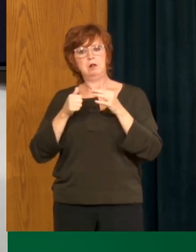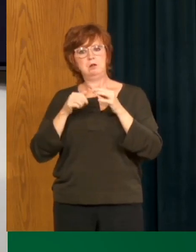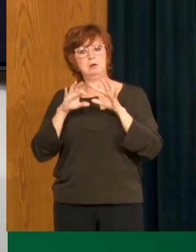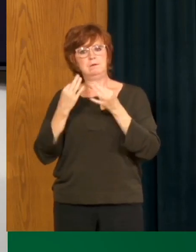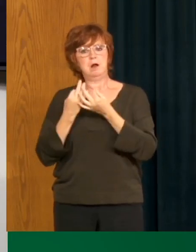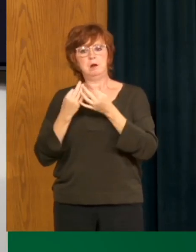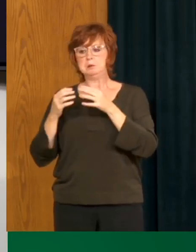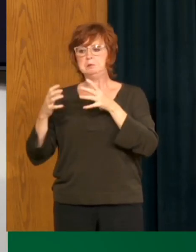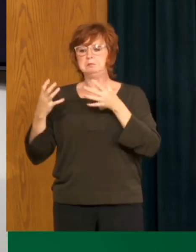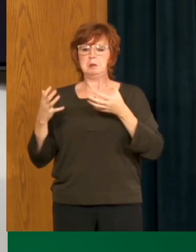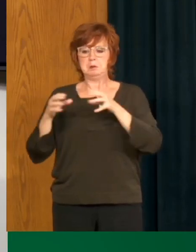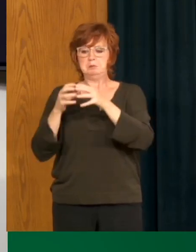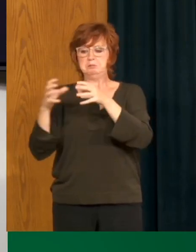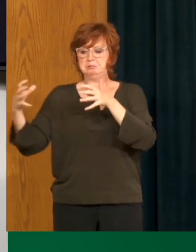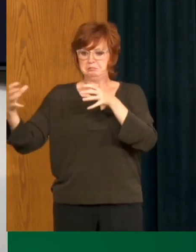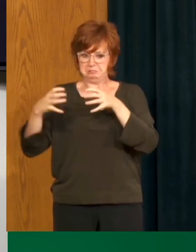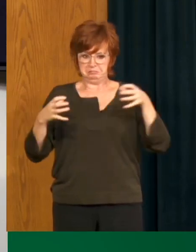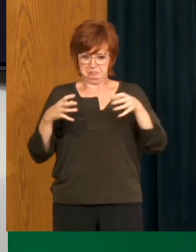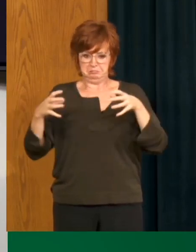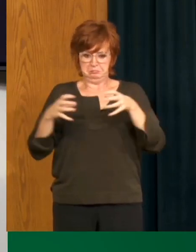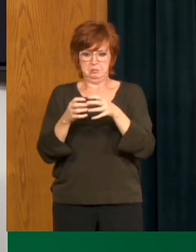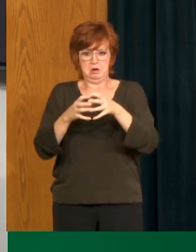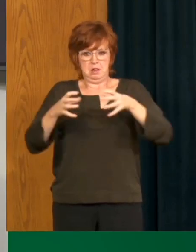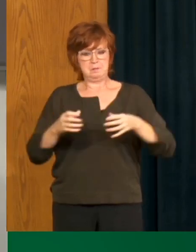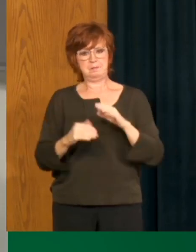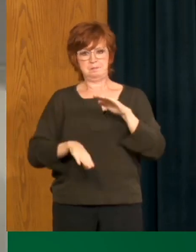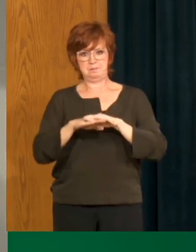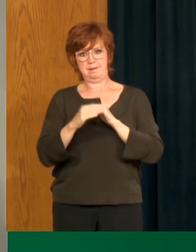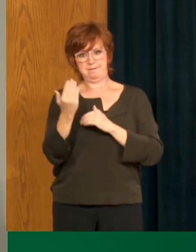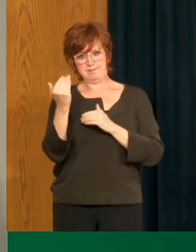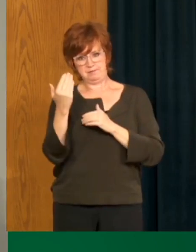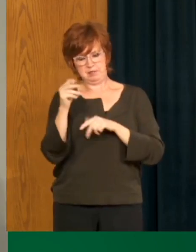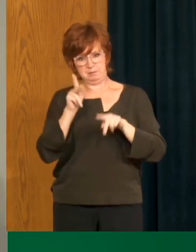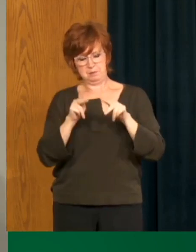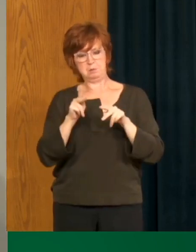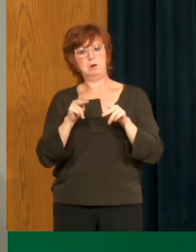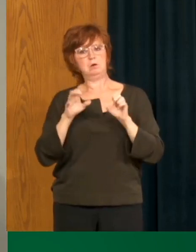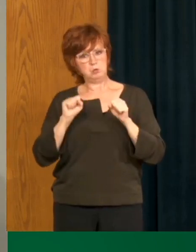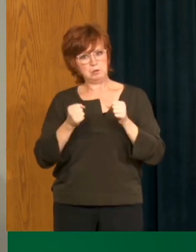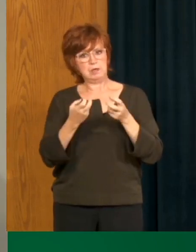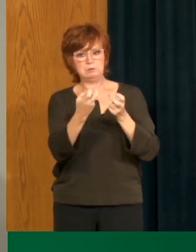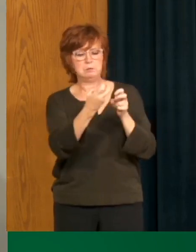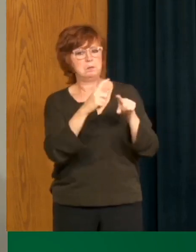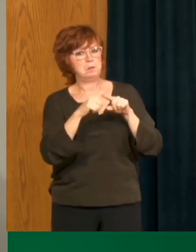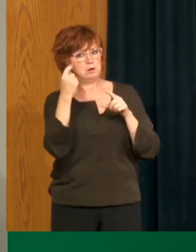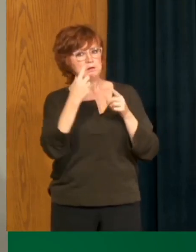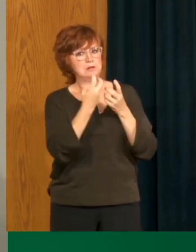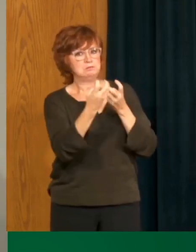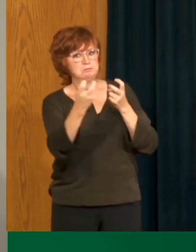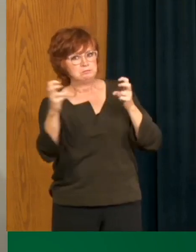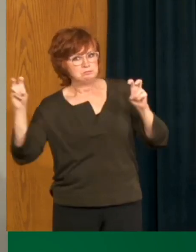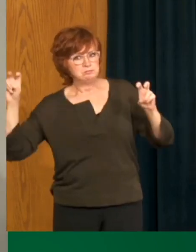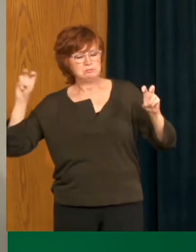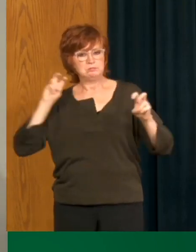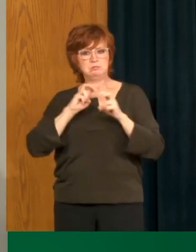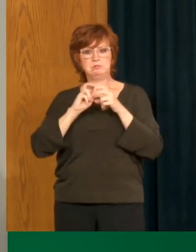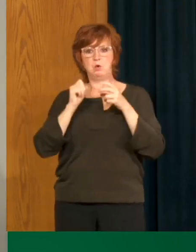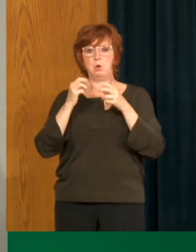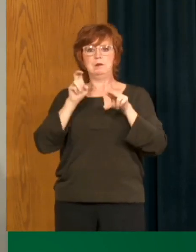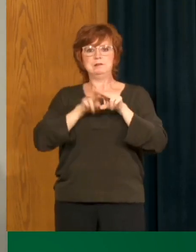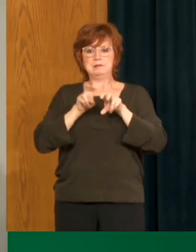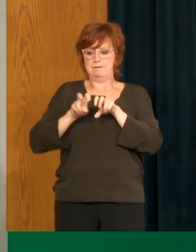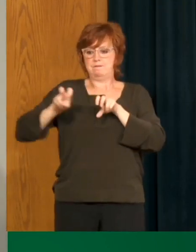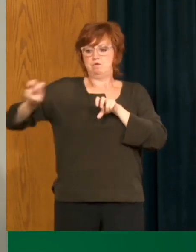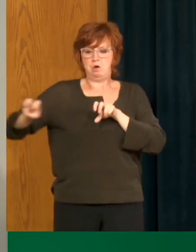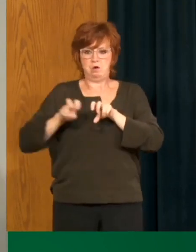15 people, paying attention to whatever gatherings we are having about, practicing physical distancing, being considerate of